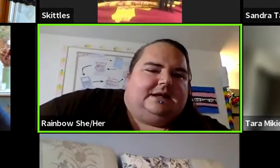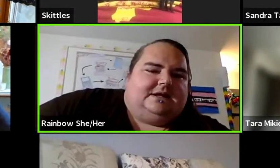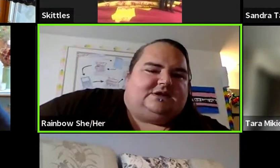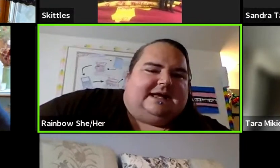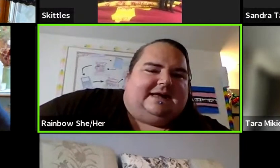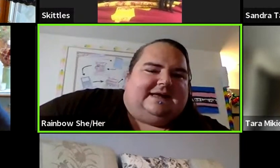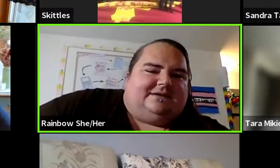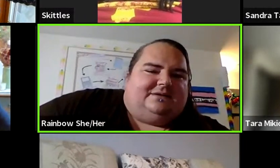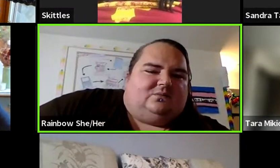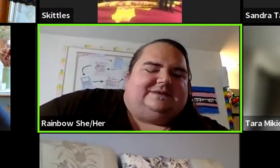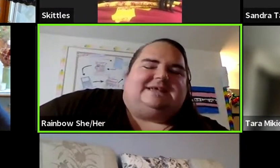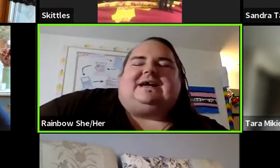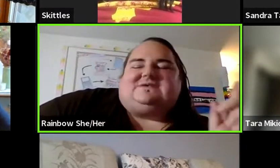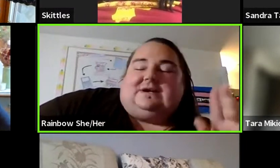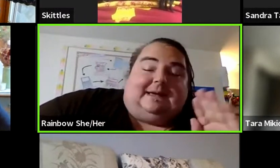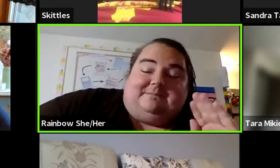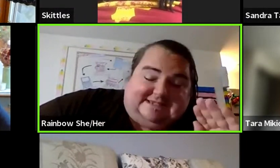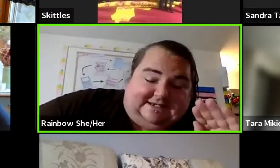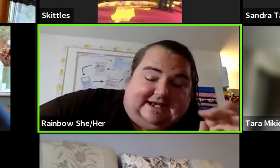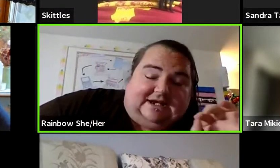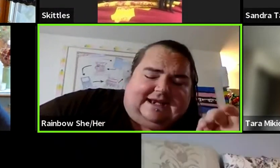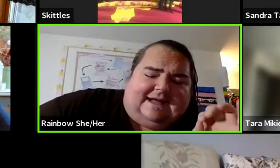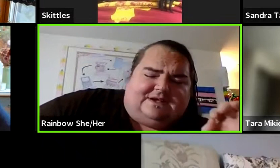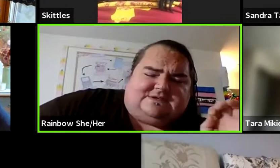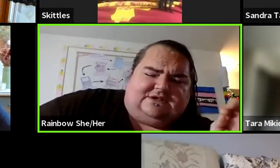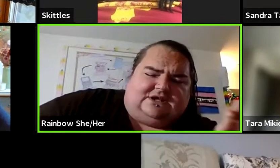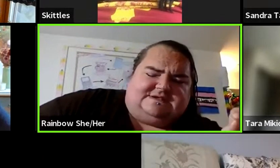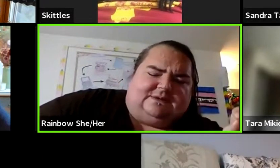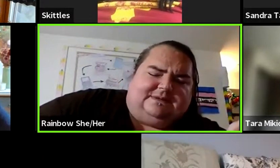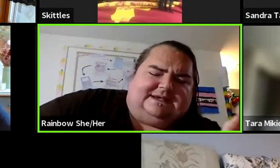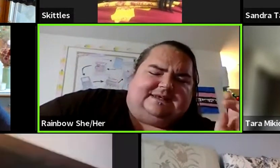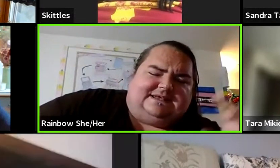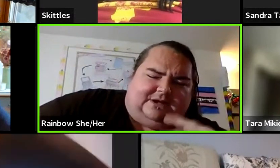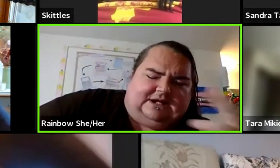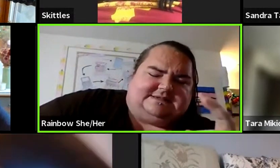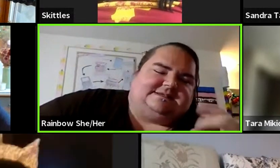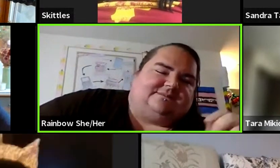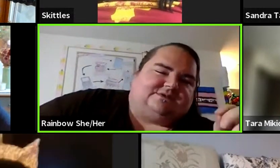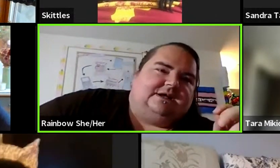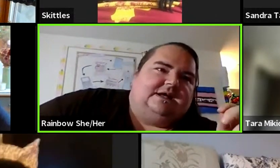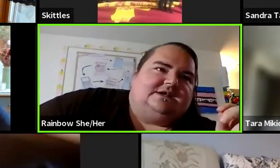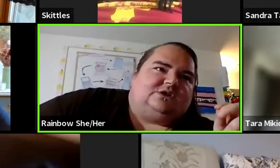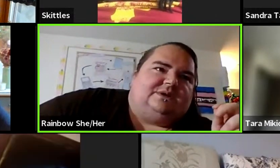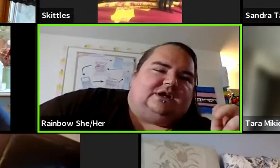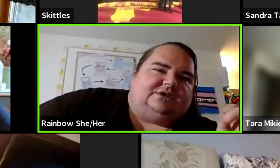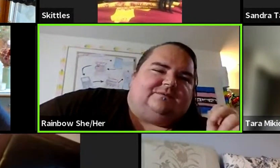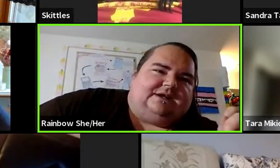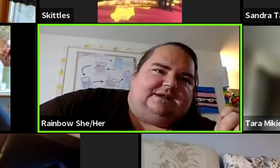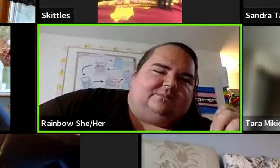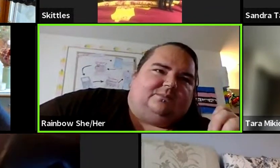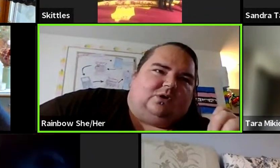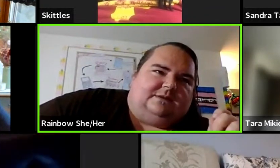And so I had that. Well, that's right. I'm mistaken. I got that after I saw the doctor because he wanted me to get the antibiotics and stuff. Sorry. So when